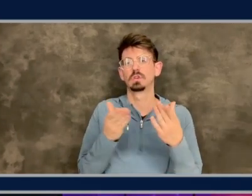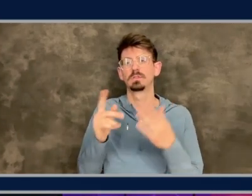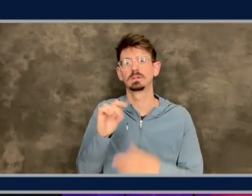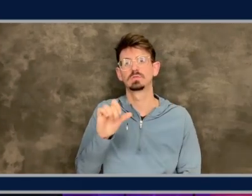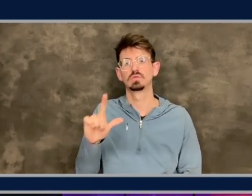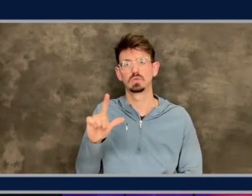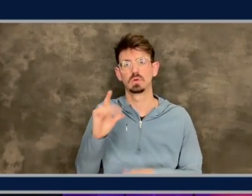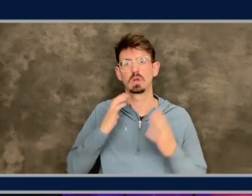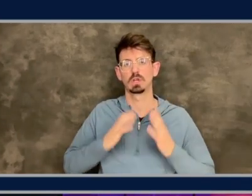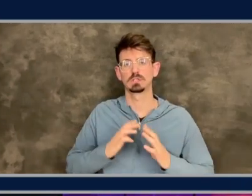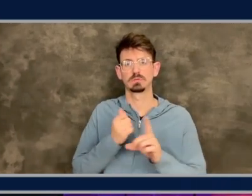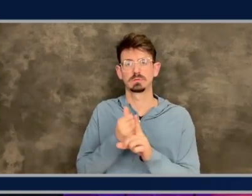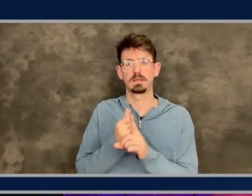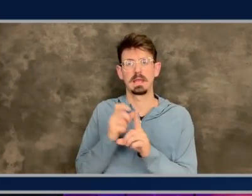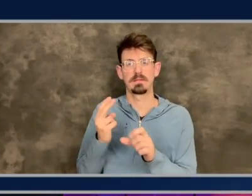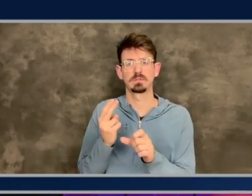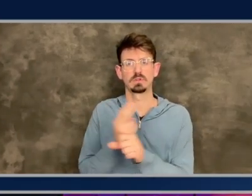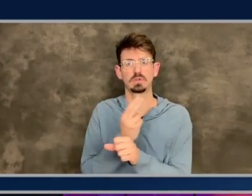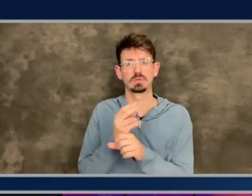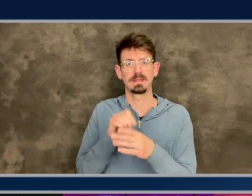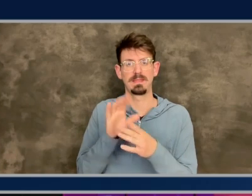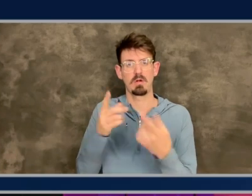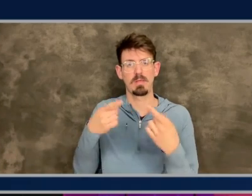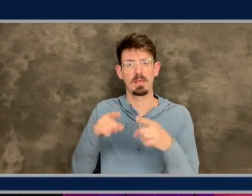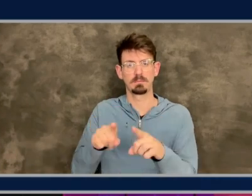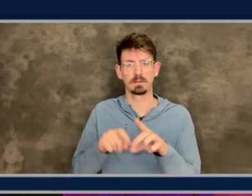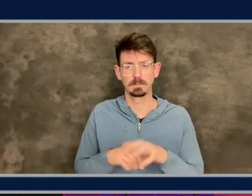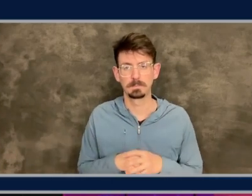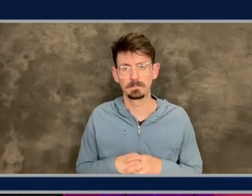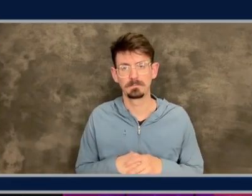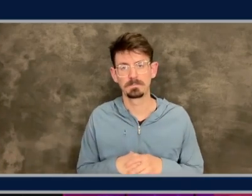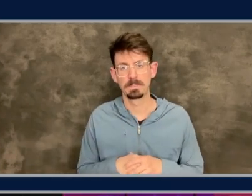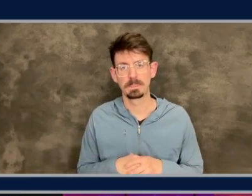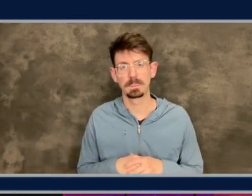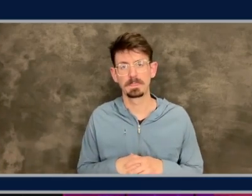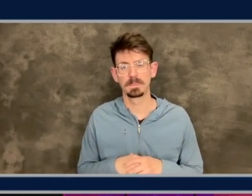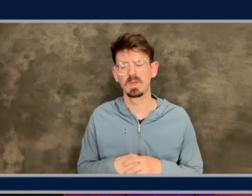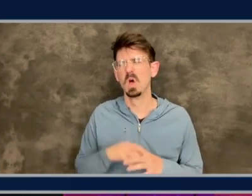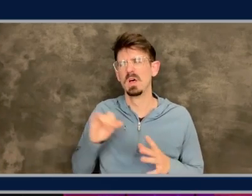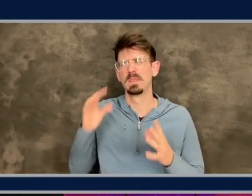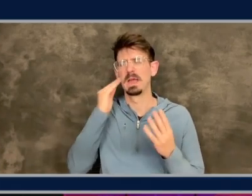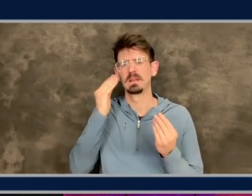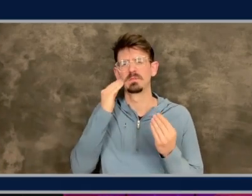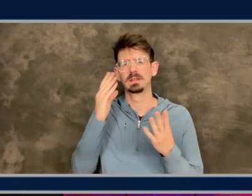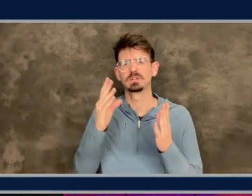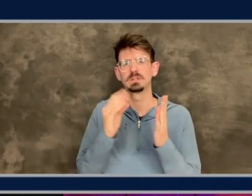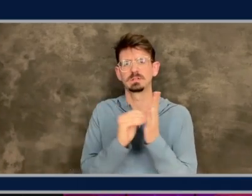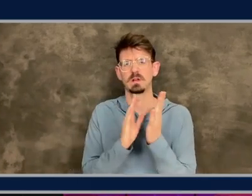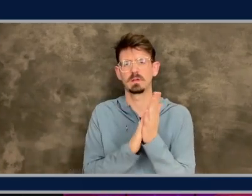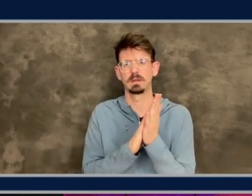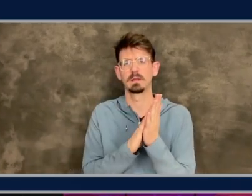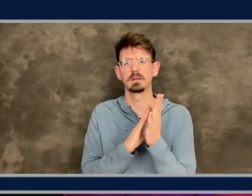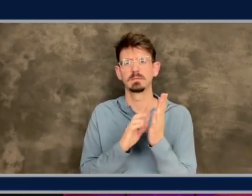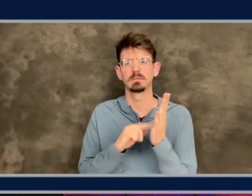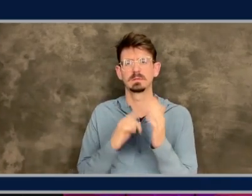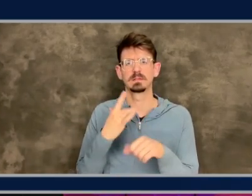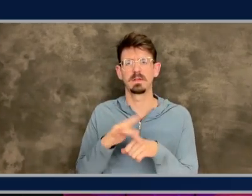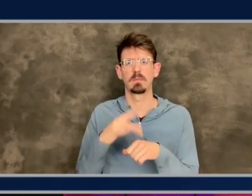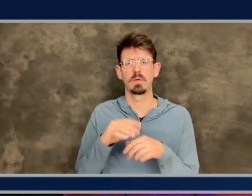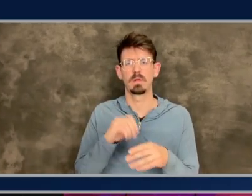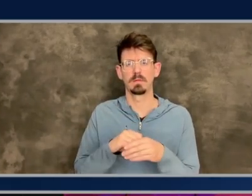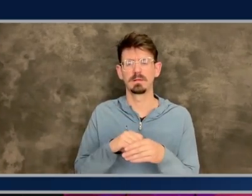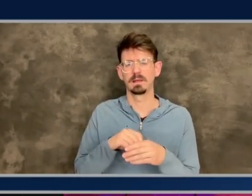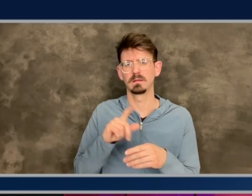in their environment. So we have that information documented in a well-architected lab that we can share the link here